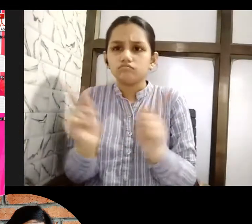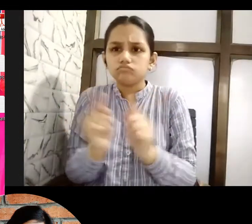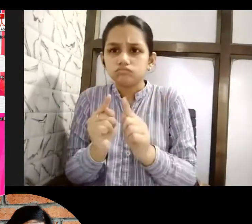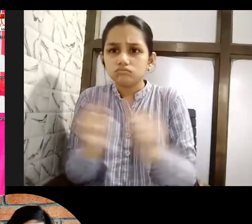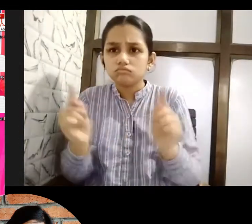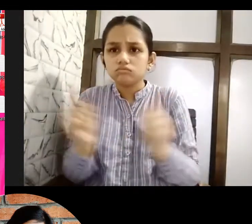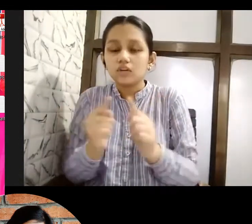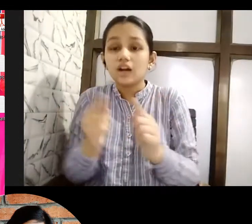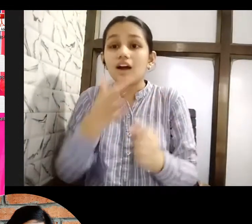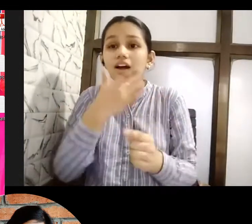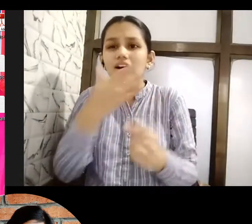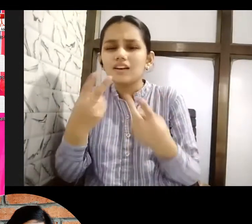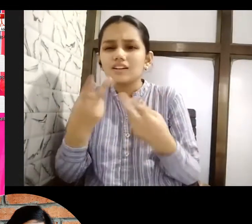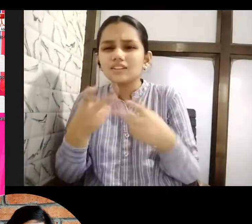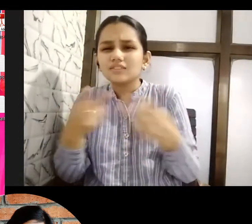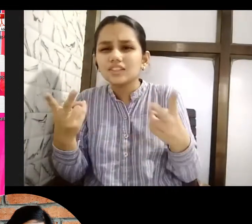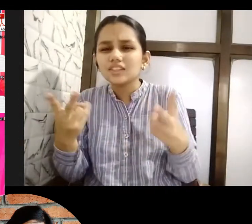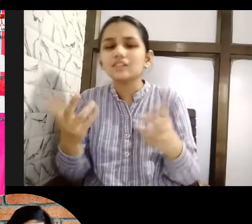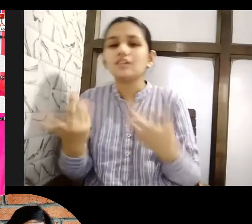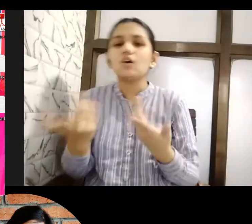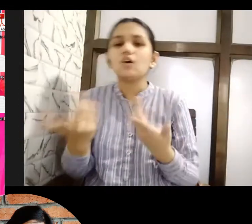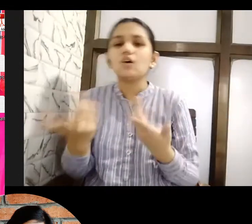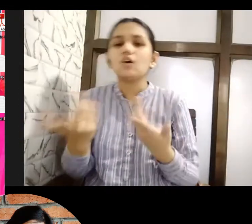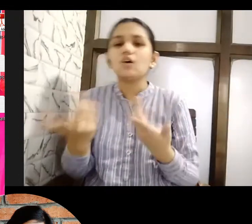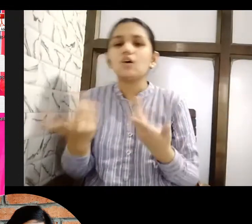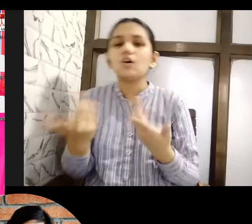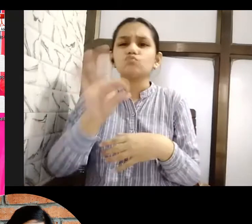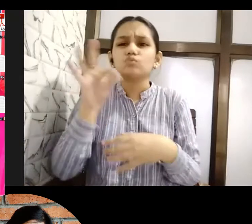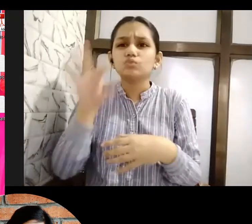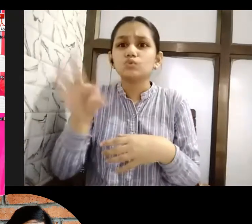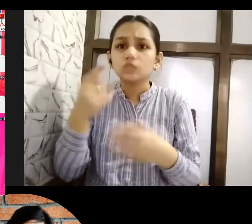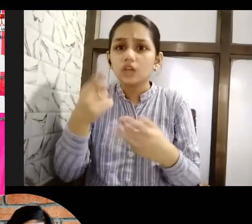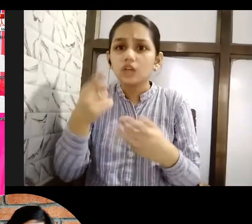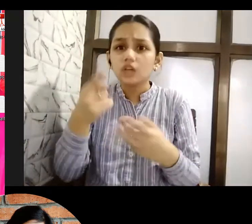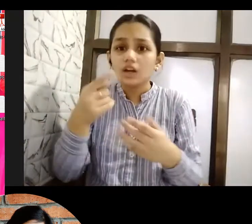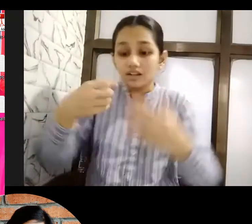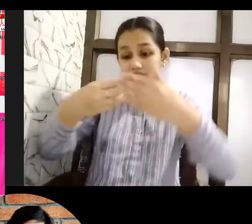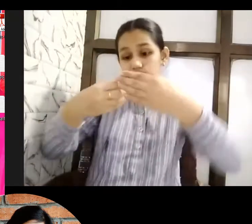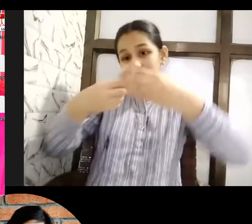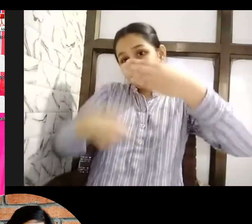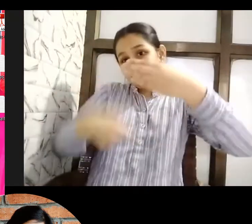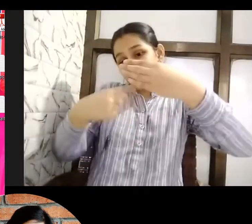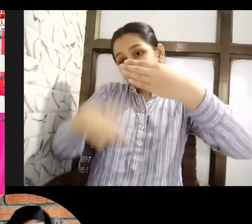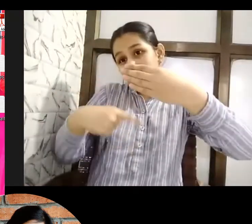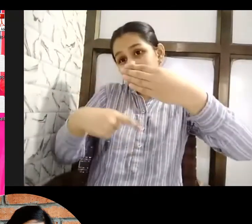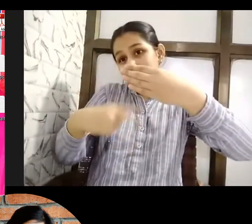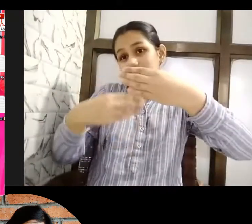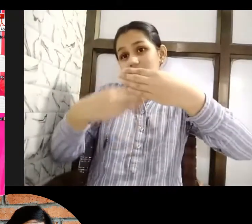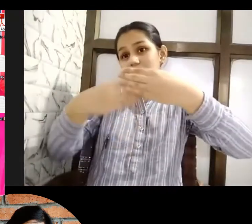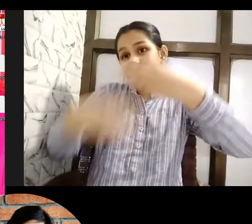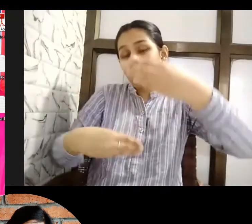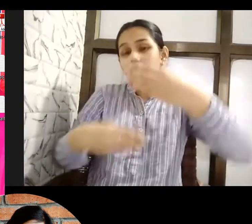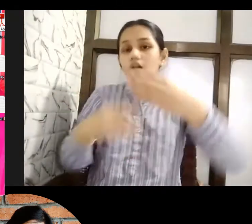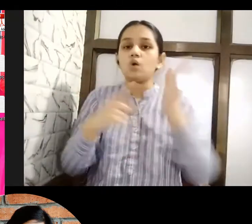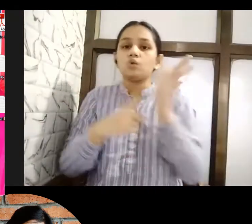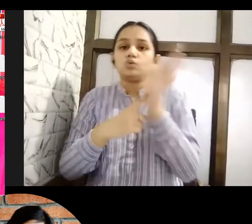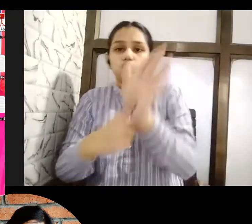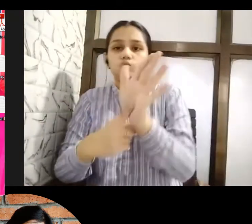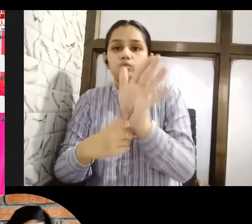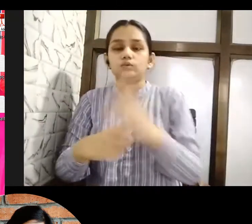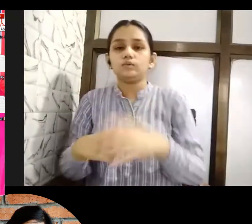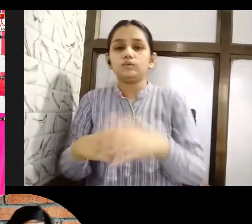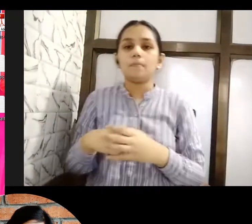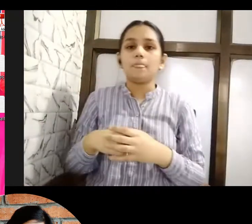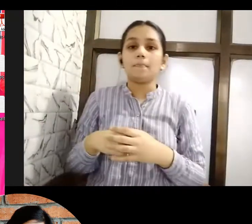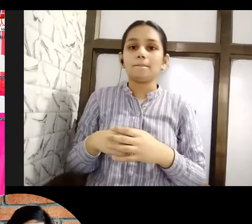effects, animate it. So all these commands are related to my text. You see